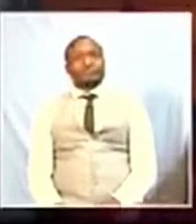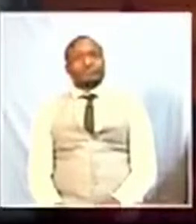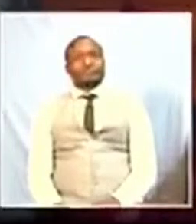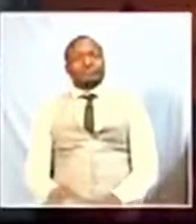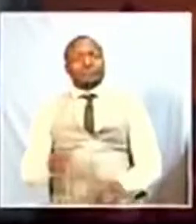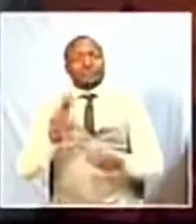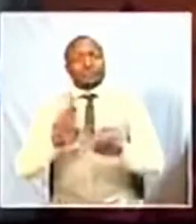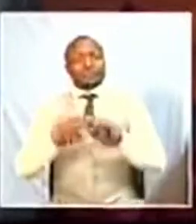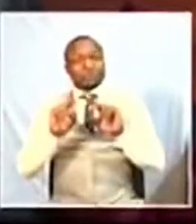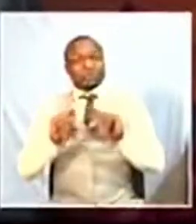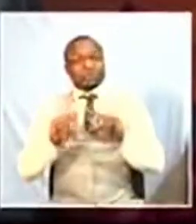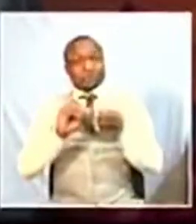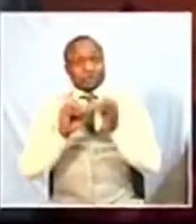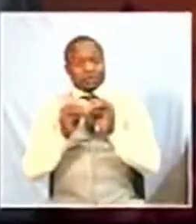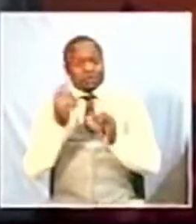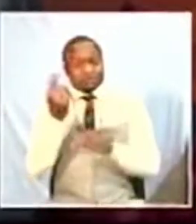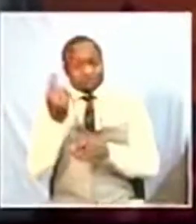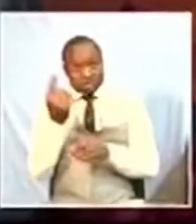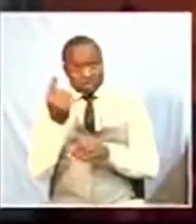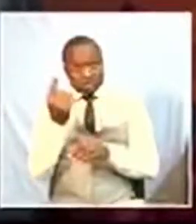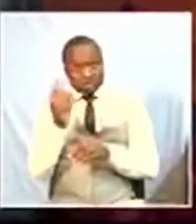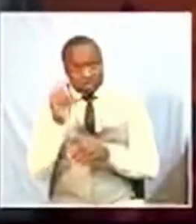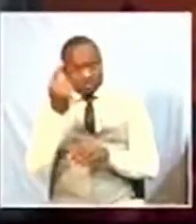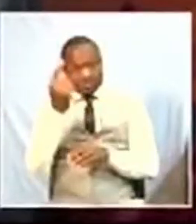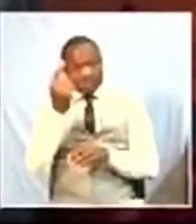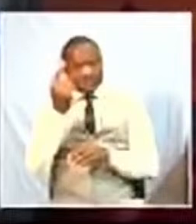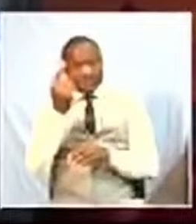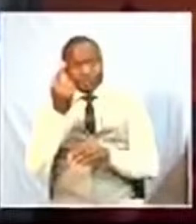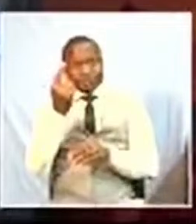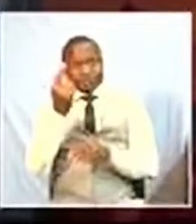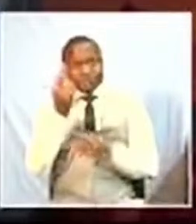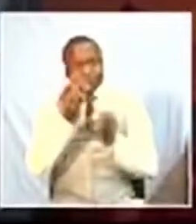Chair, number 1, be the First page. Yes.